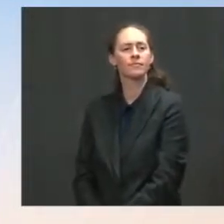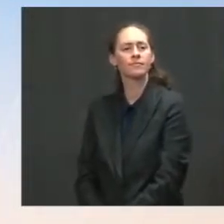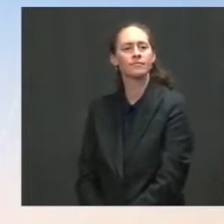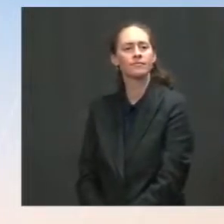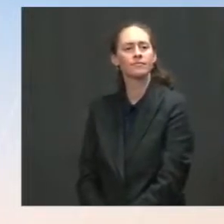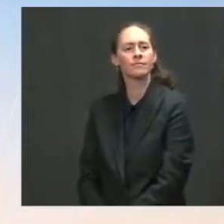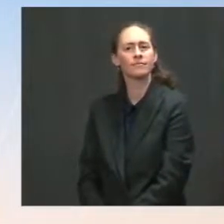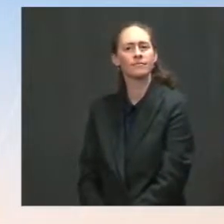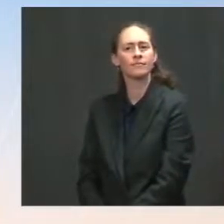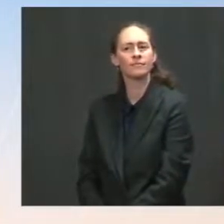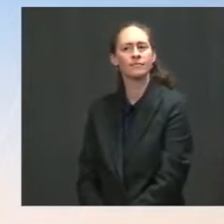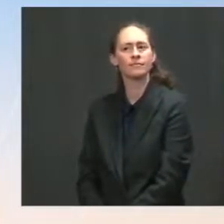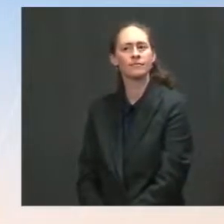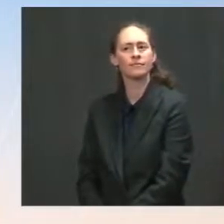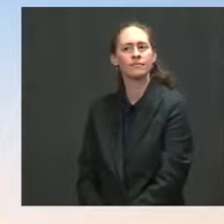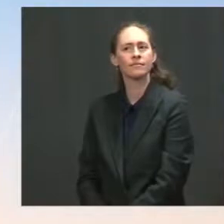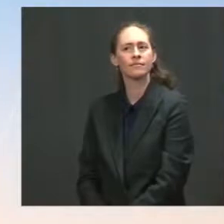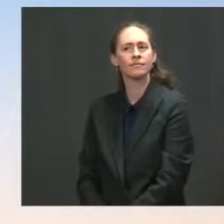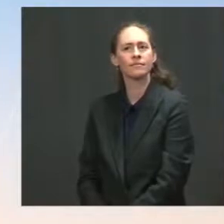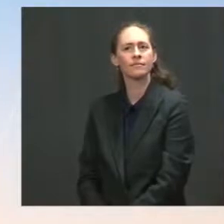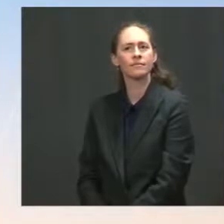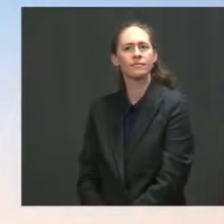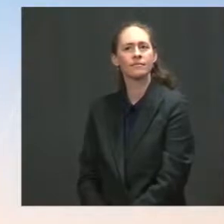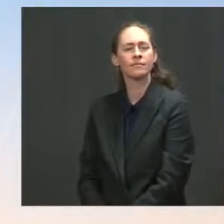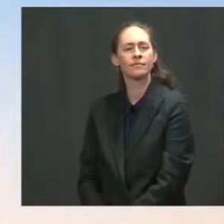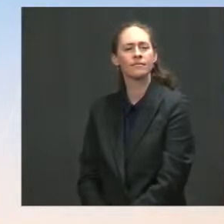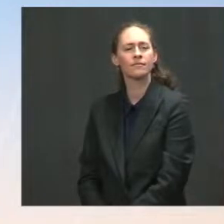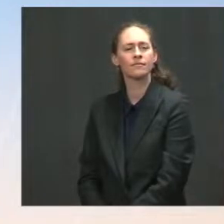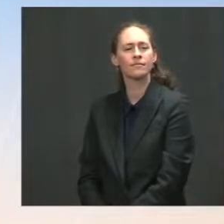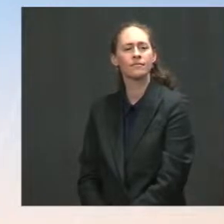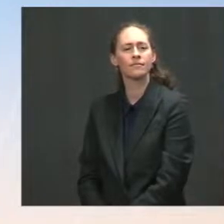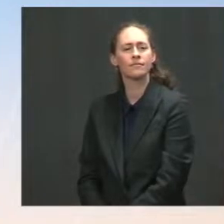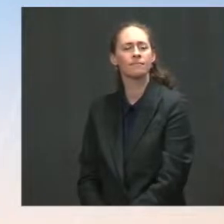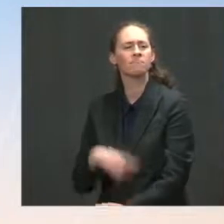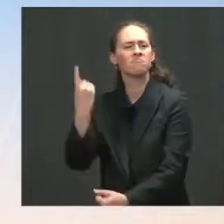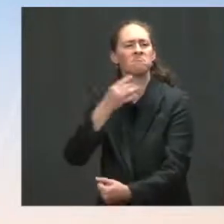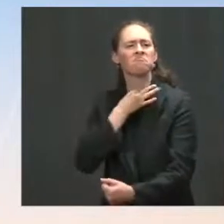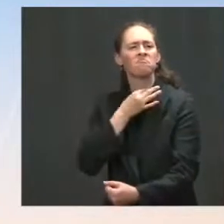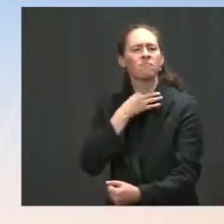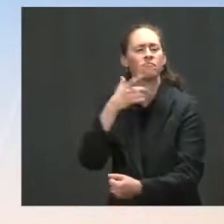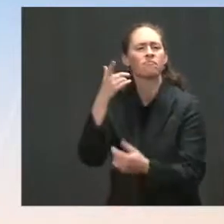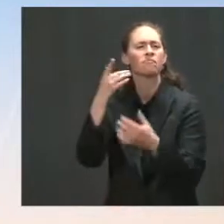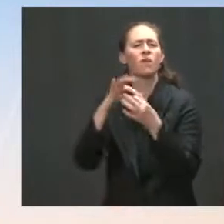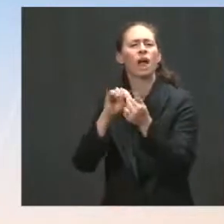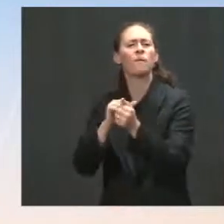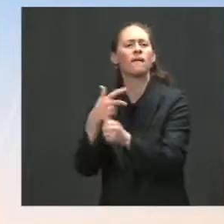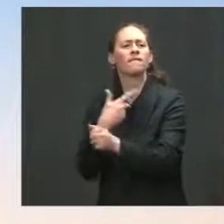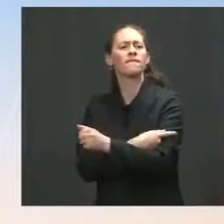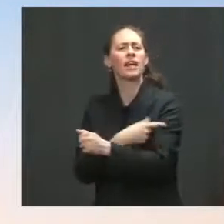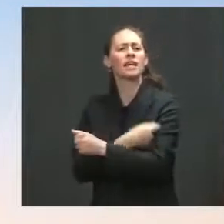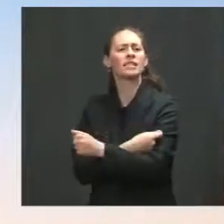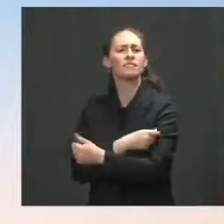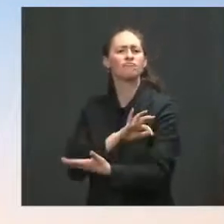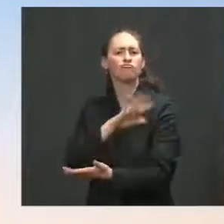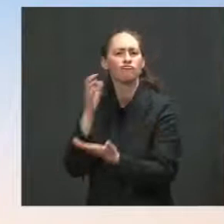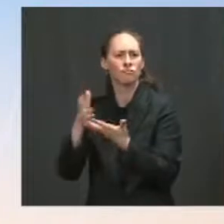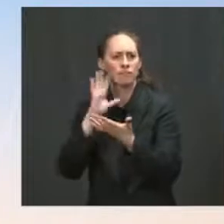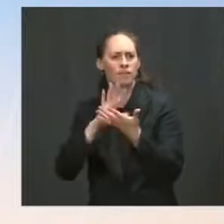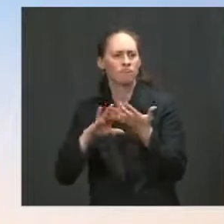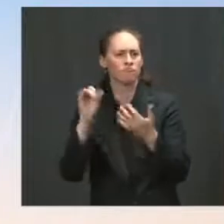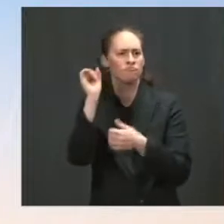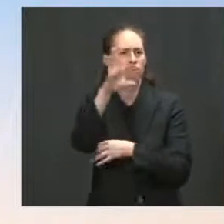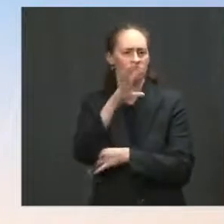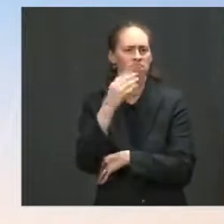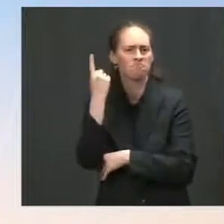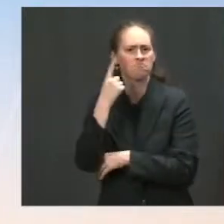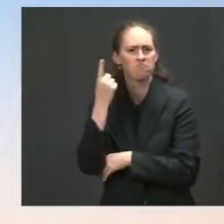summit, Quad countries decided on vaccine production. Has the president set a deadline or timeline for when these vaccines will be produced for the